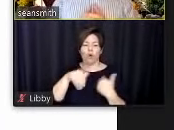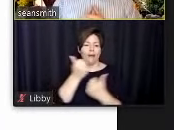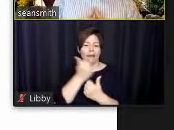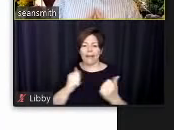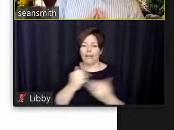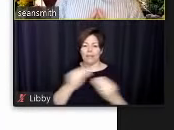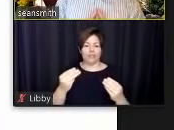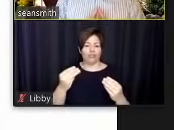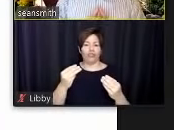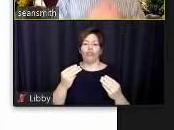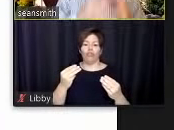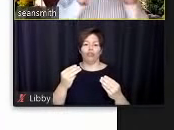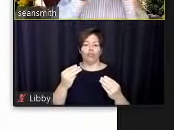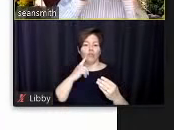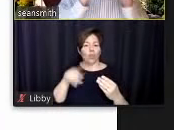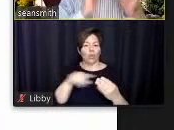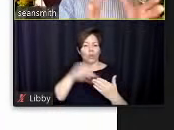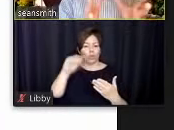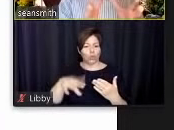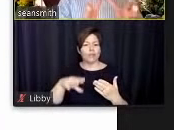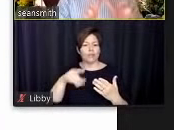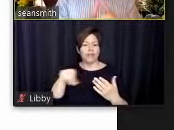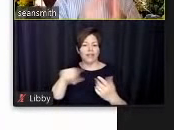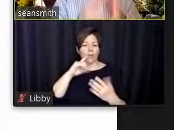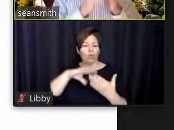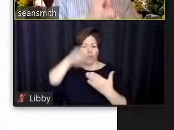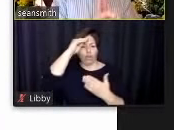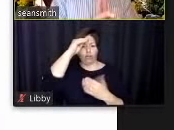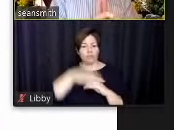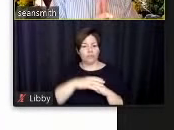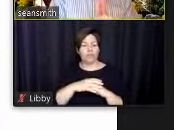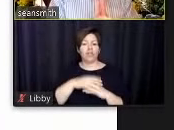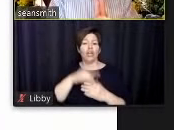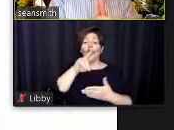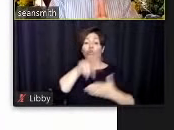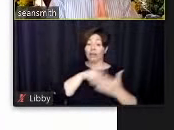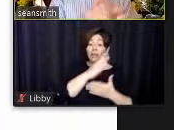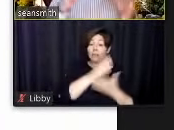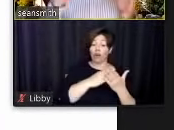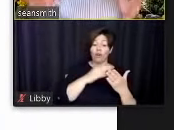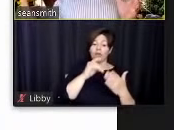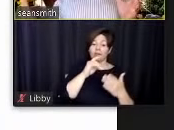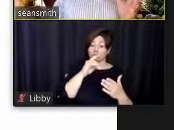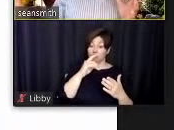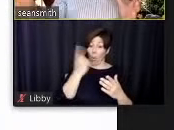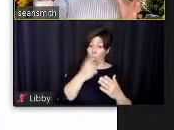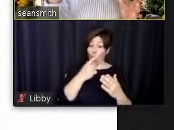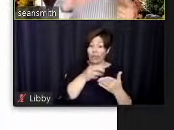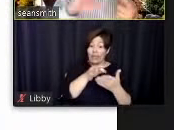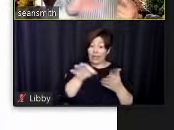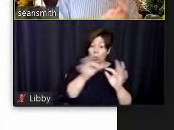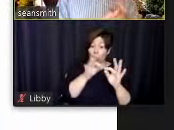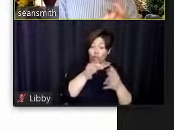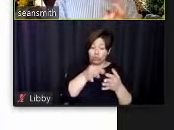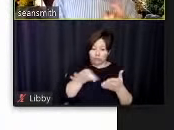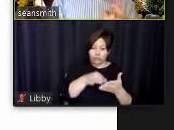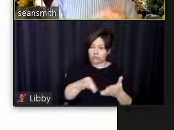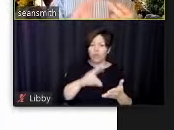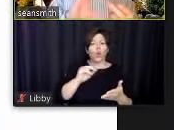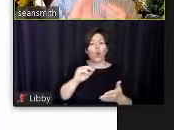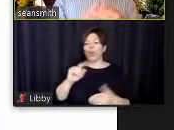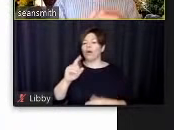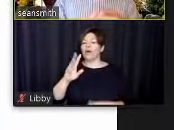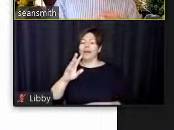is going to interact with. So if there's a reading component, it's not just going to be text. I'm going to use the digital tools like